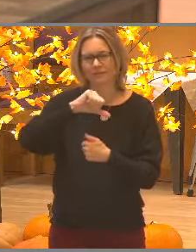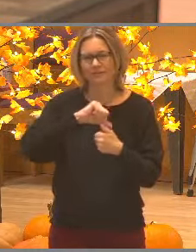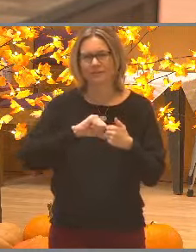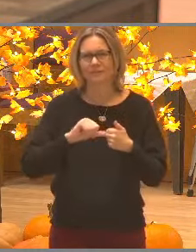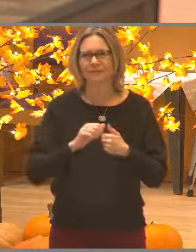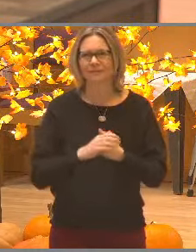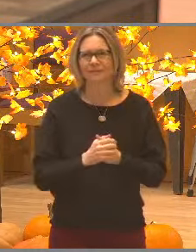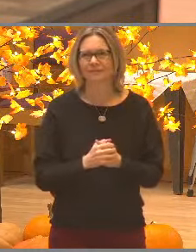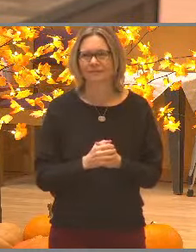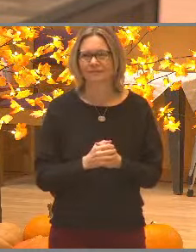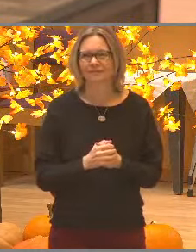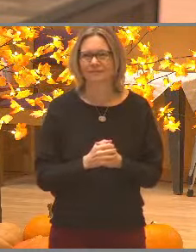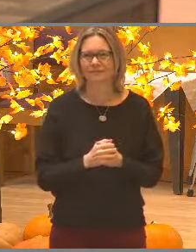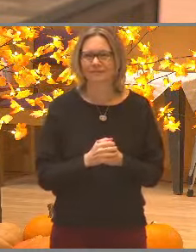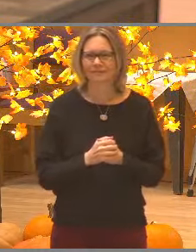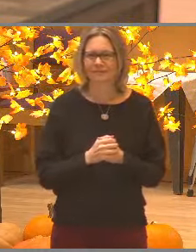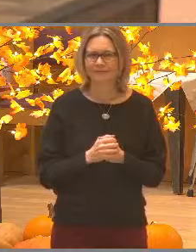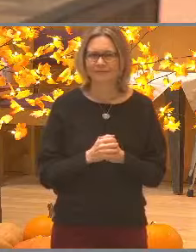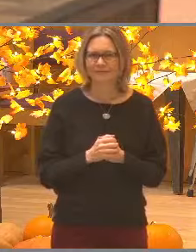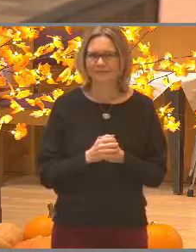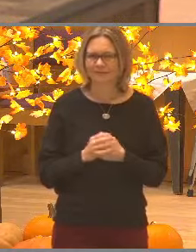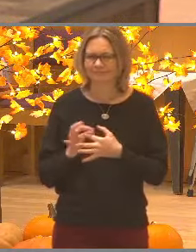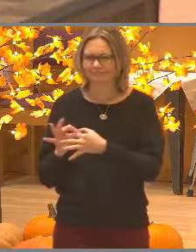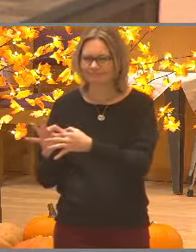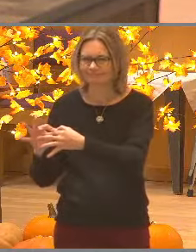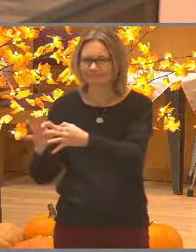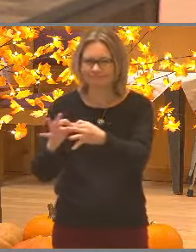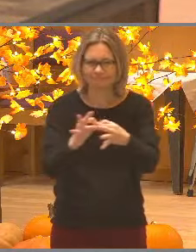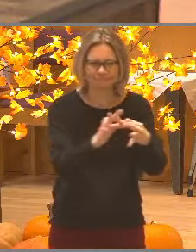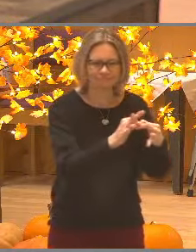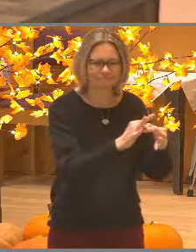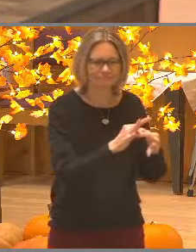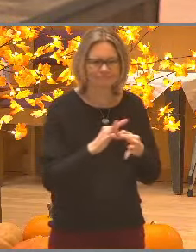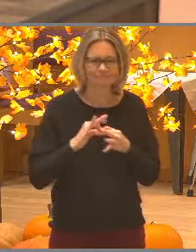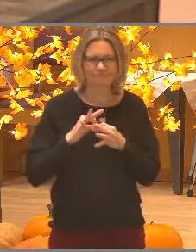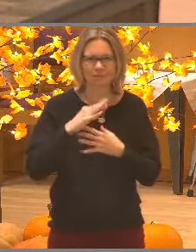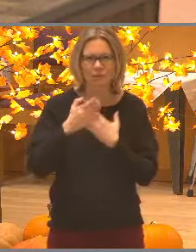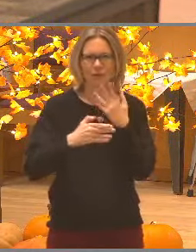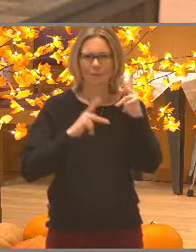They are that interconnectedness of all people, right?